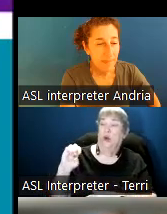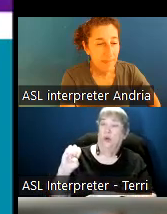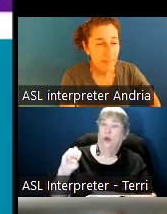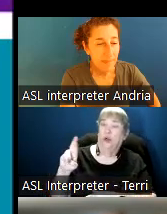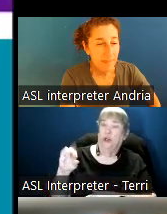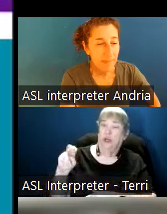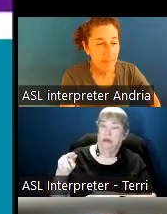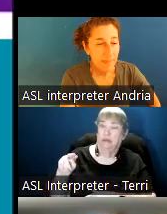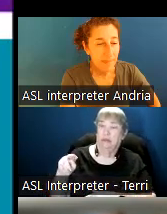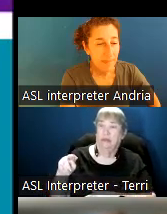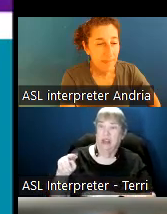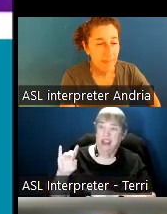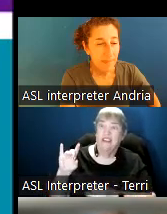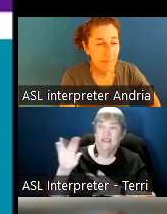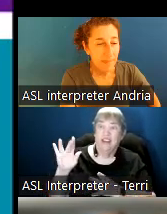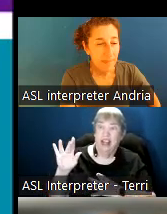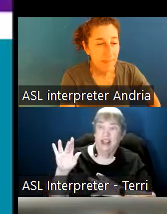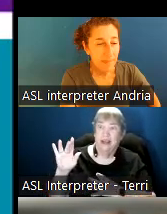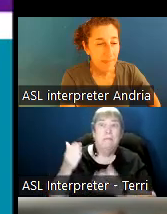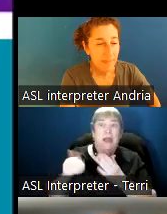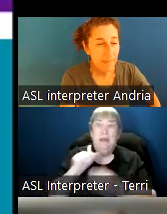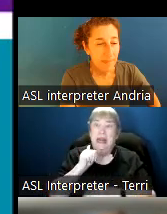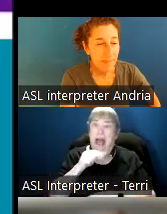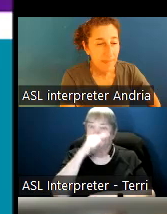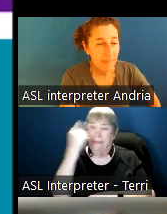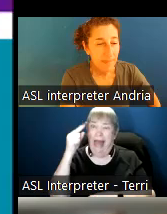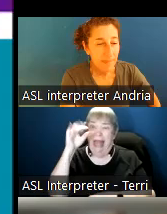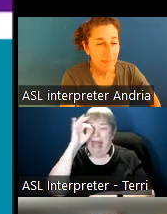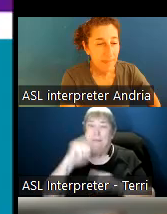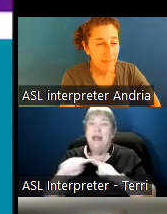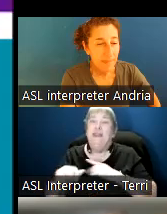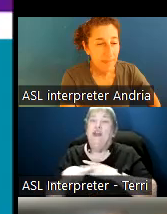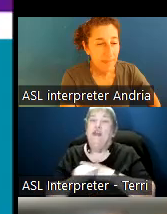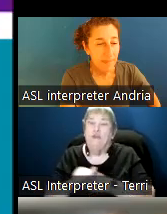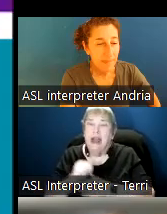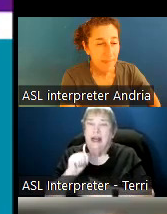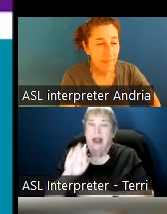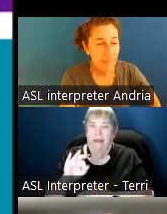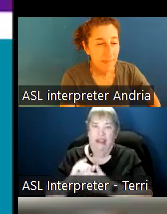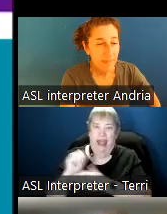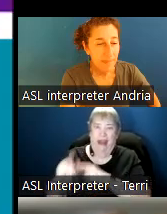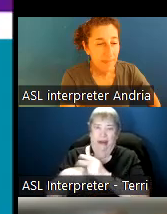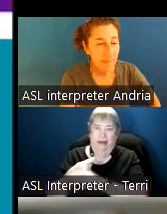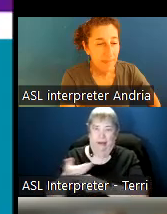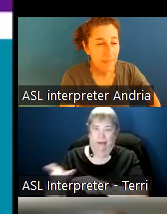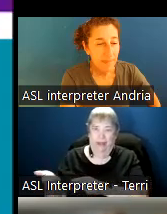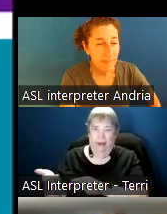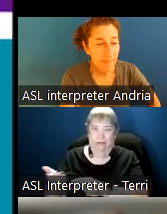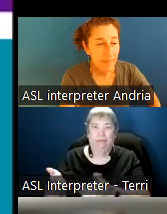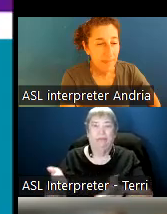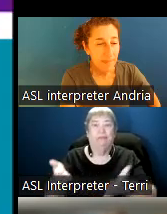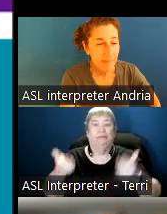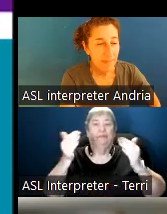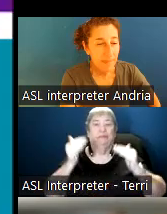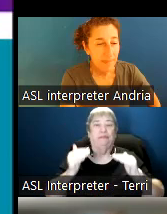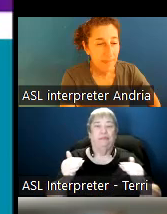black eye, but they are often threats of that type of thing. Using emotional abuse, that's that putting her